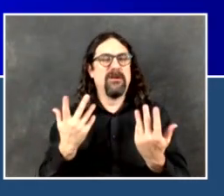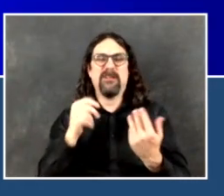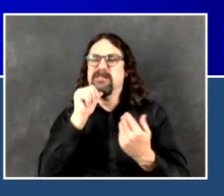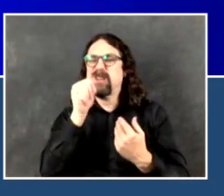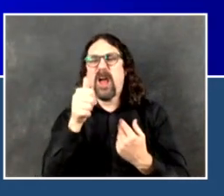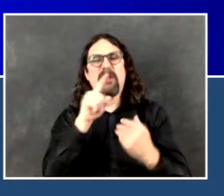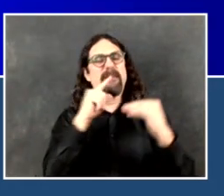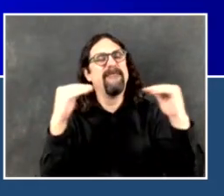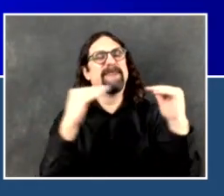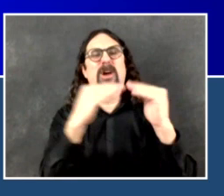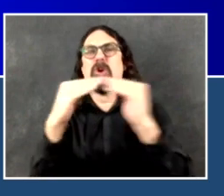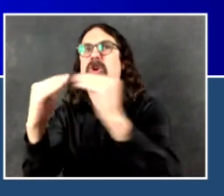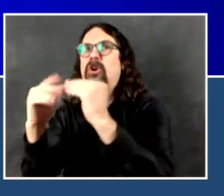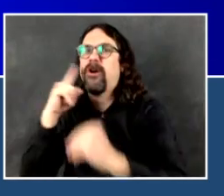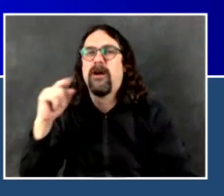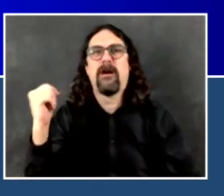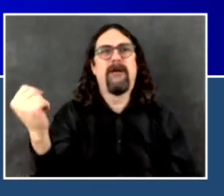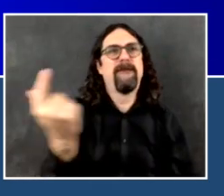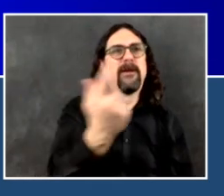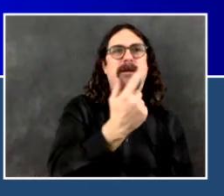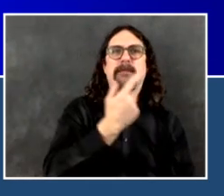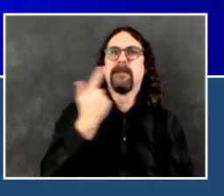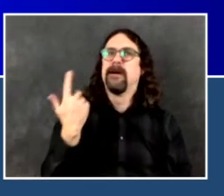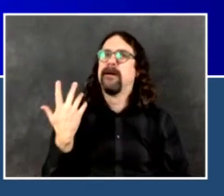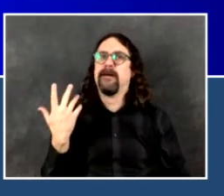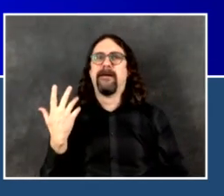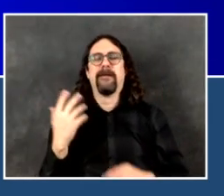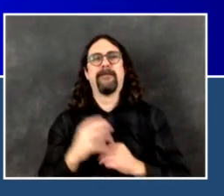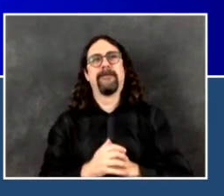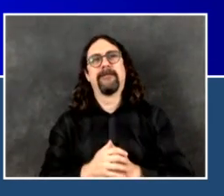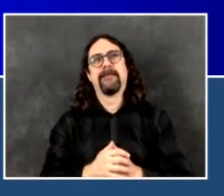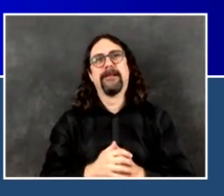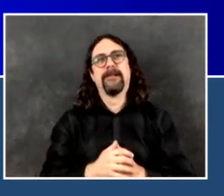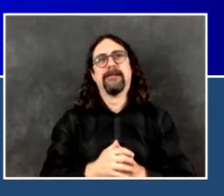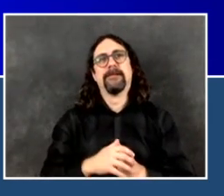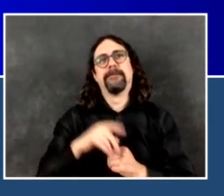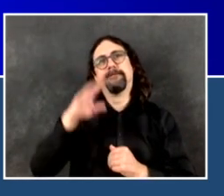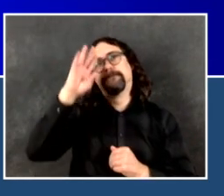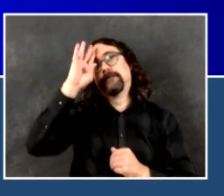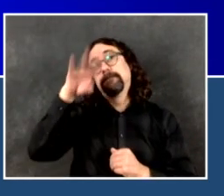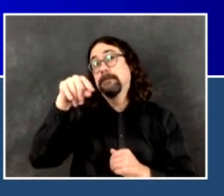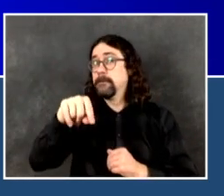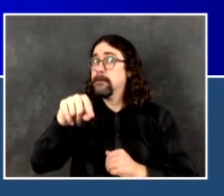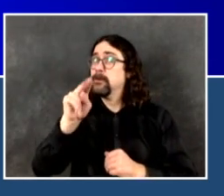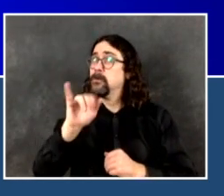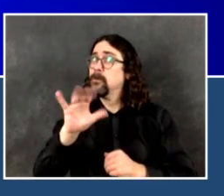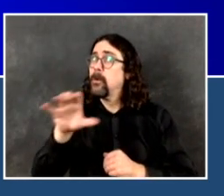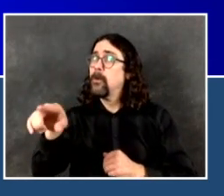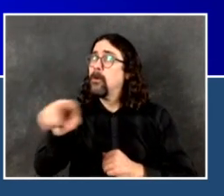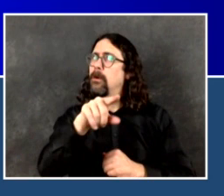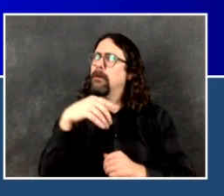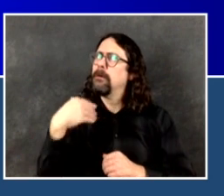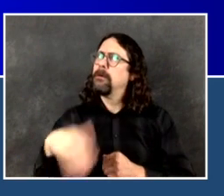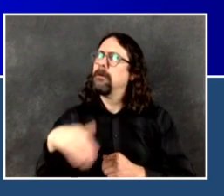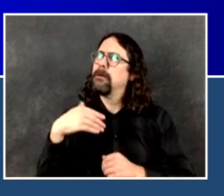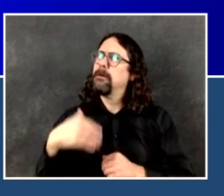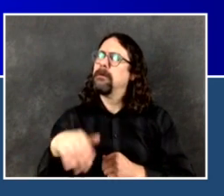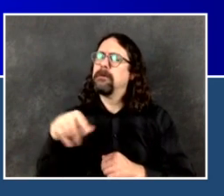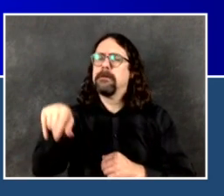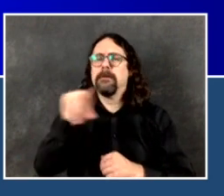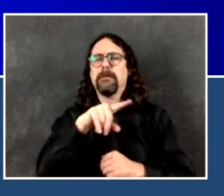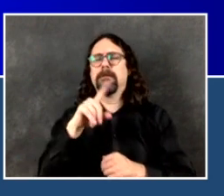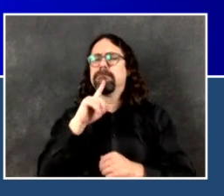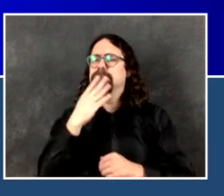many heroic, positive stories, but also extraordinarily painful and clear inequalities.